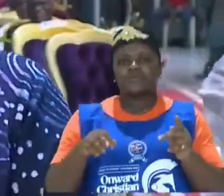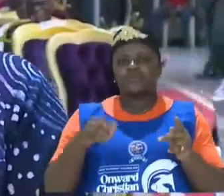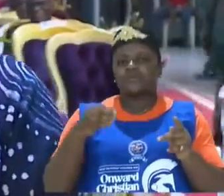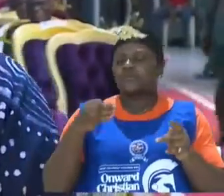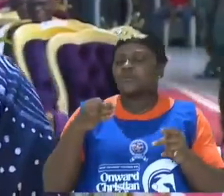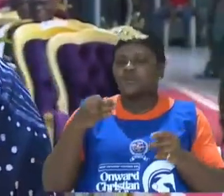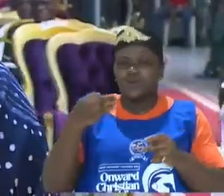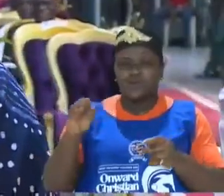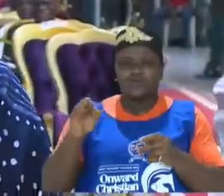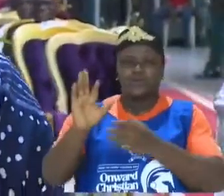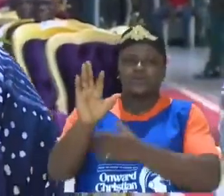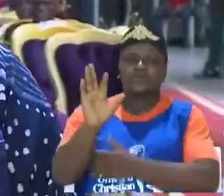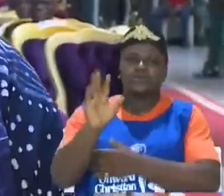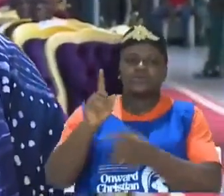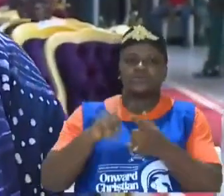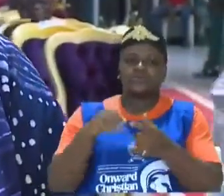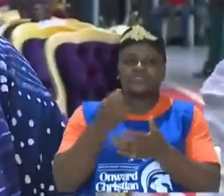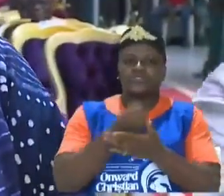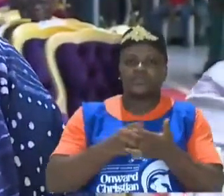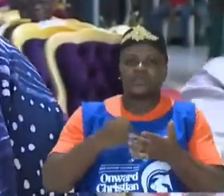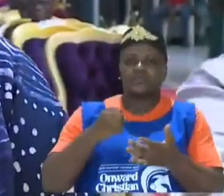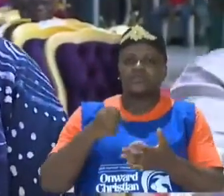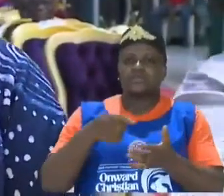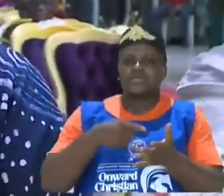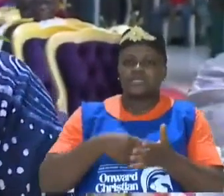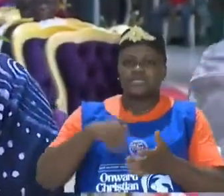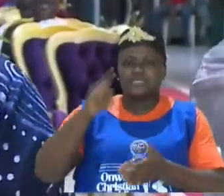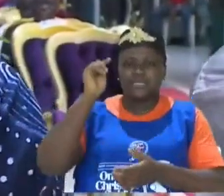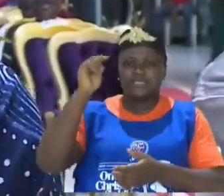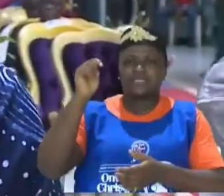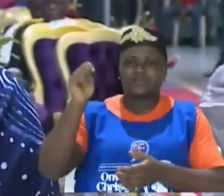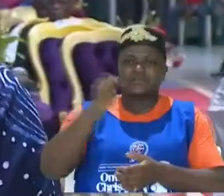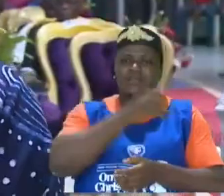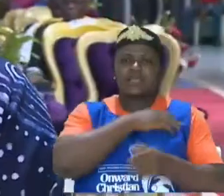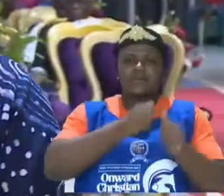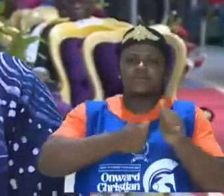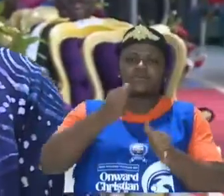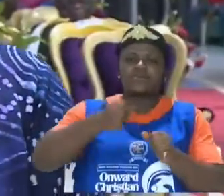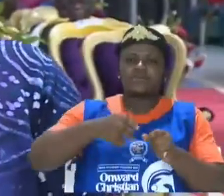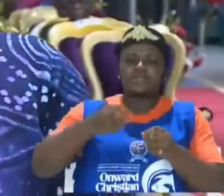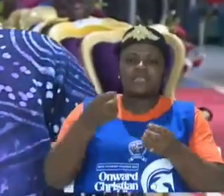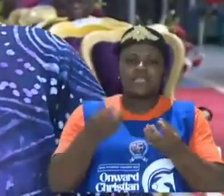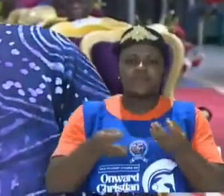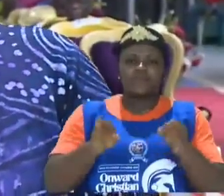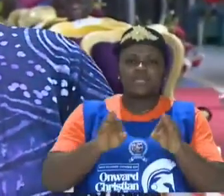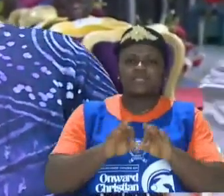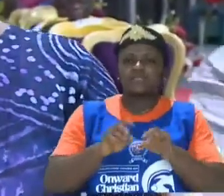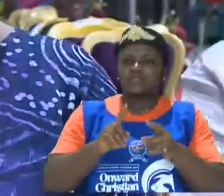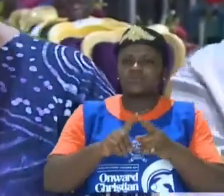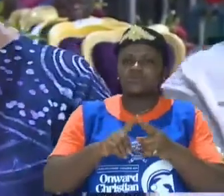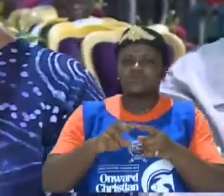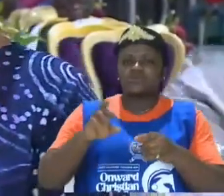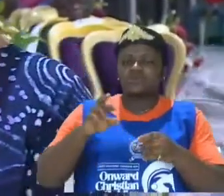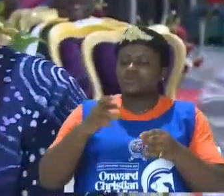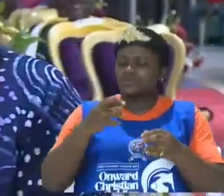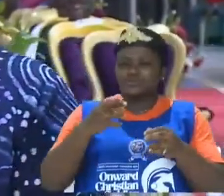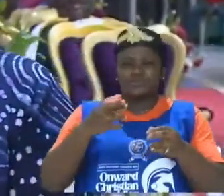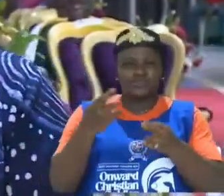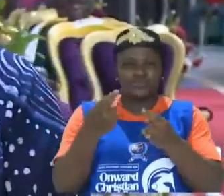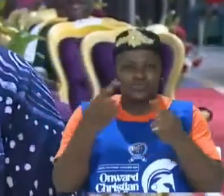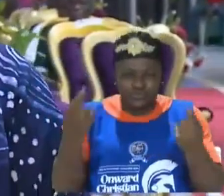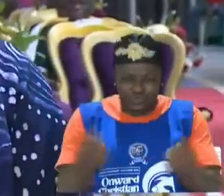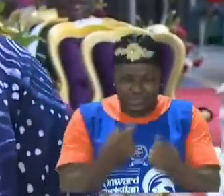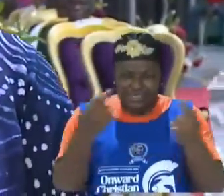God to share this testimony and most importantly to redeem my vow to come